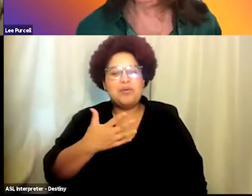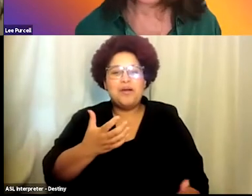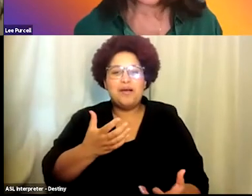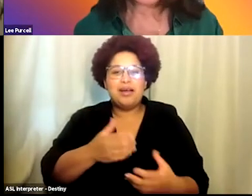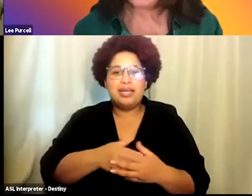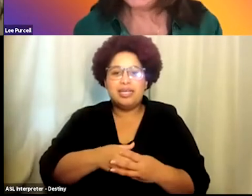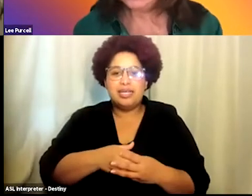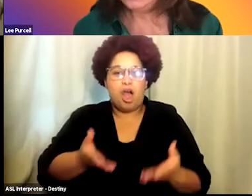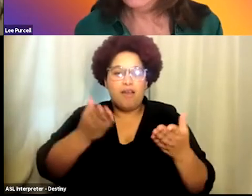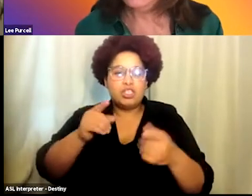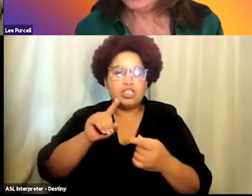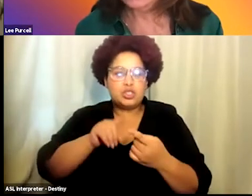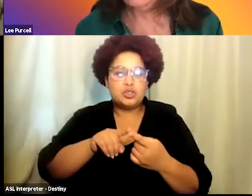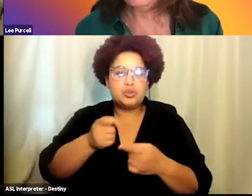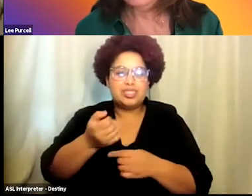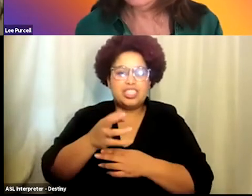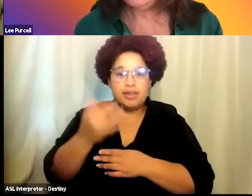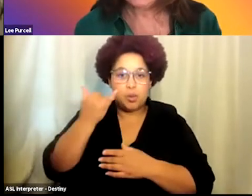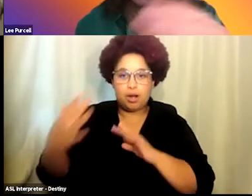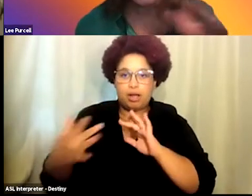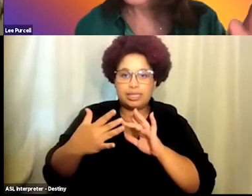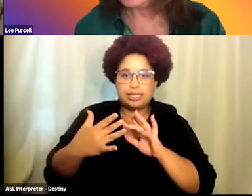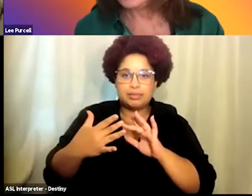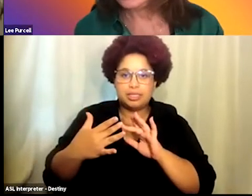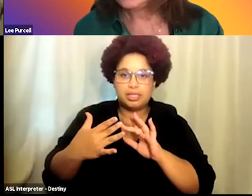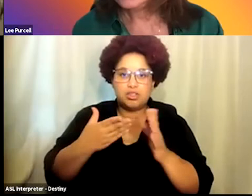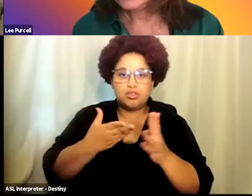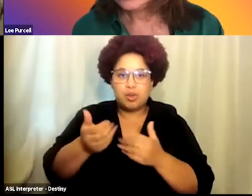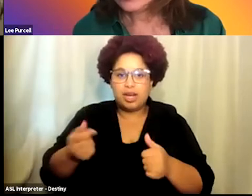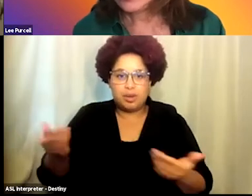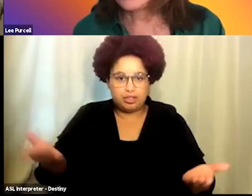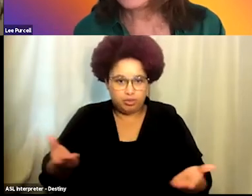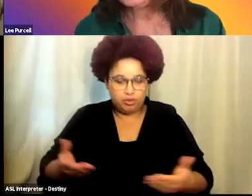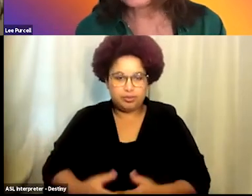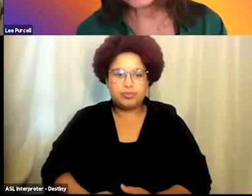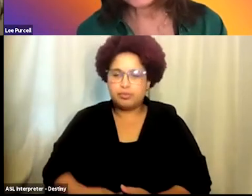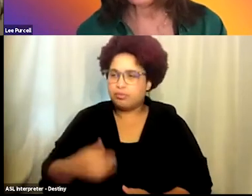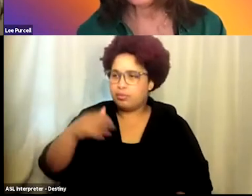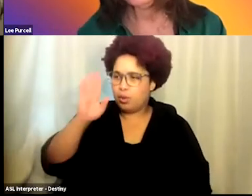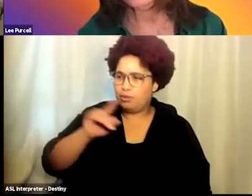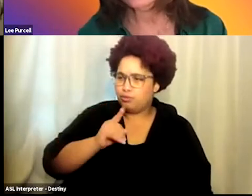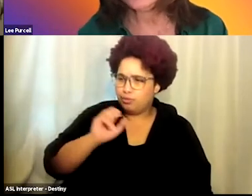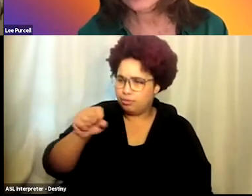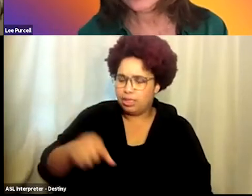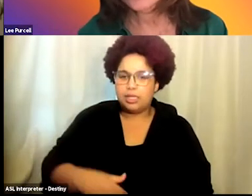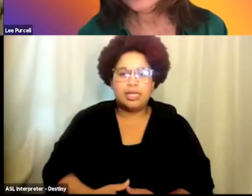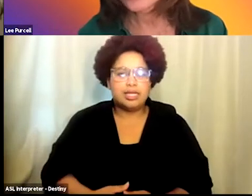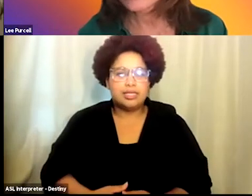to Sheri, if you want to get in touch with me through anybody here. Oh, sure, I will do. So if you